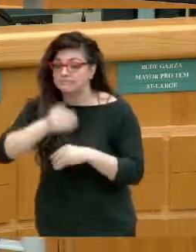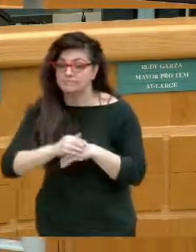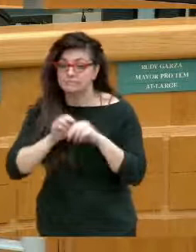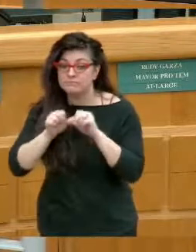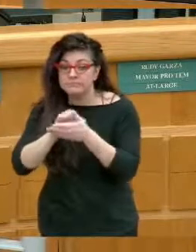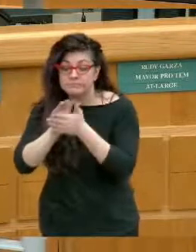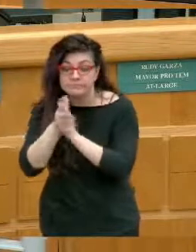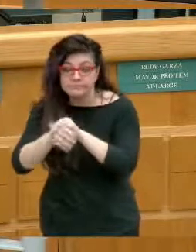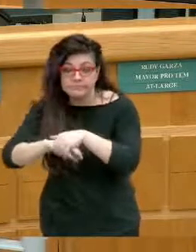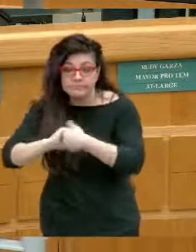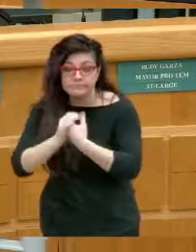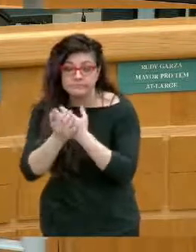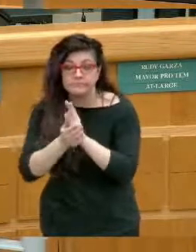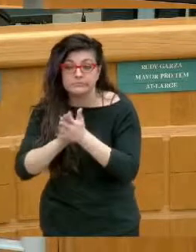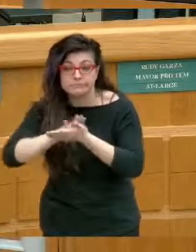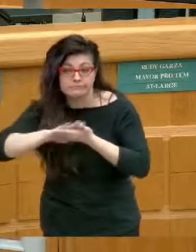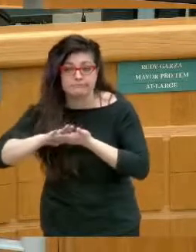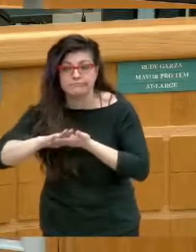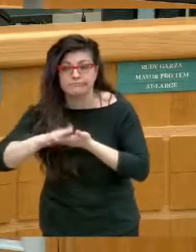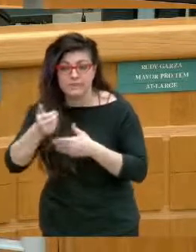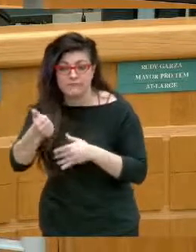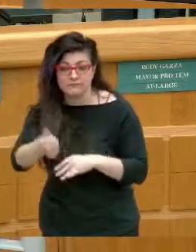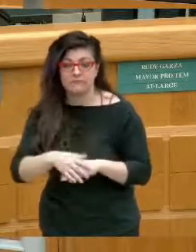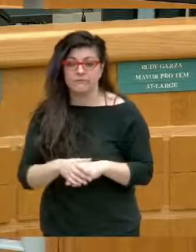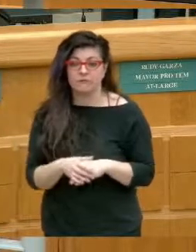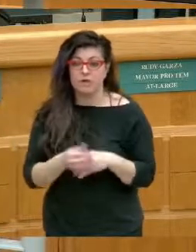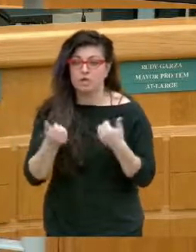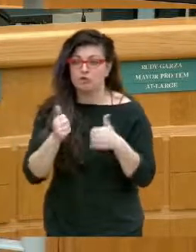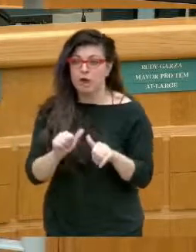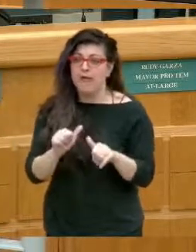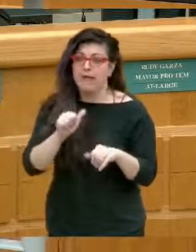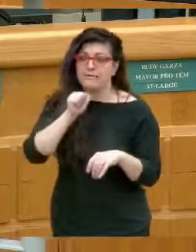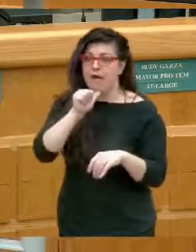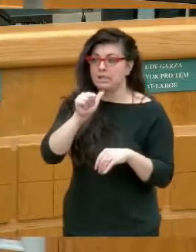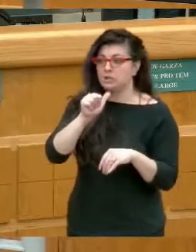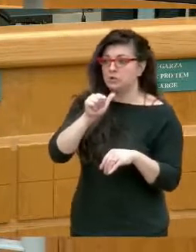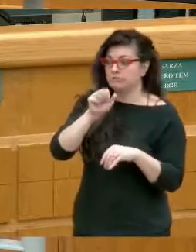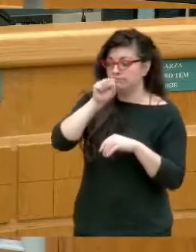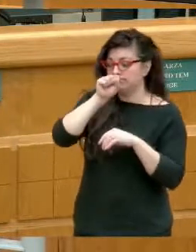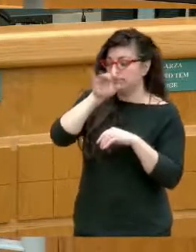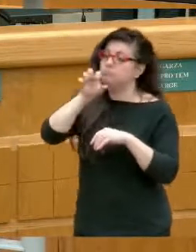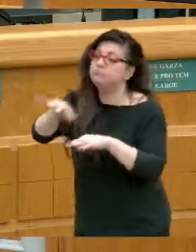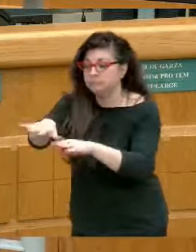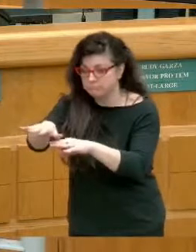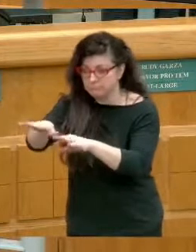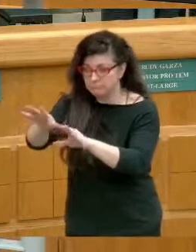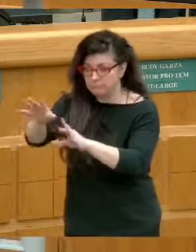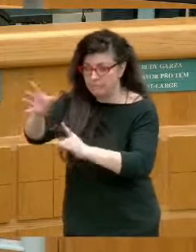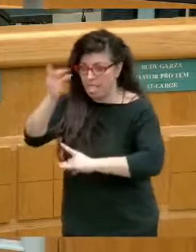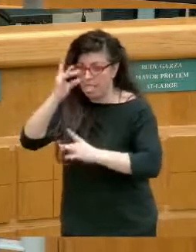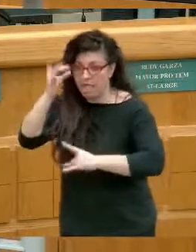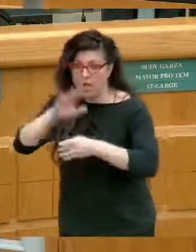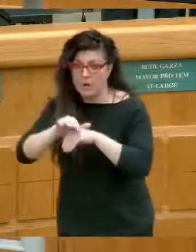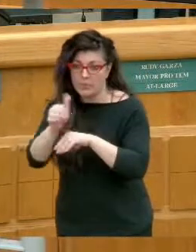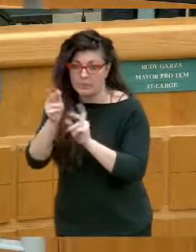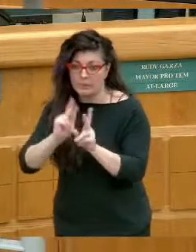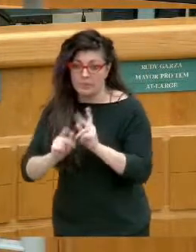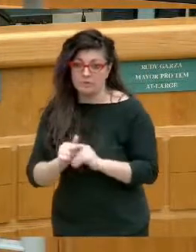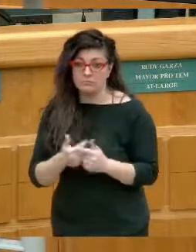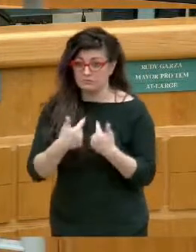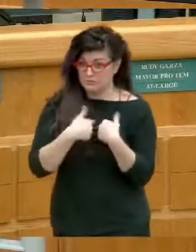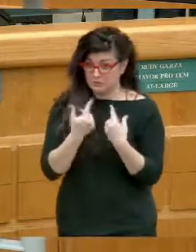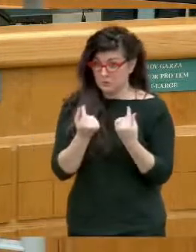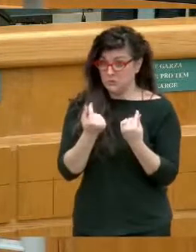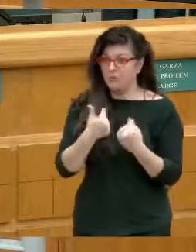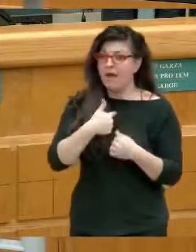be cognizant of trying to not transmit potentially COVID-19. The way that I treat it is I treat it